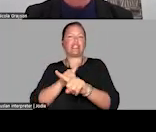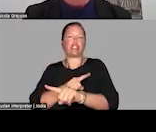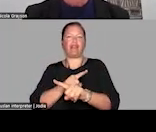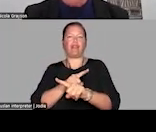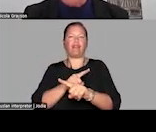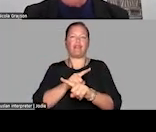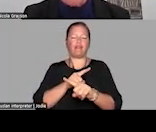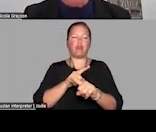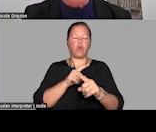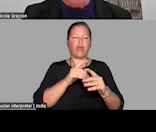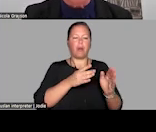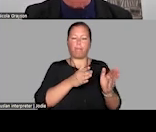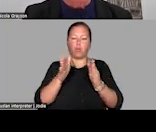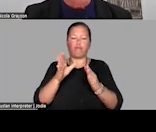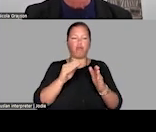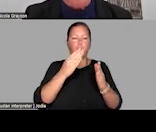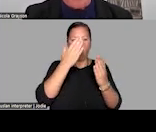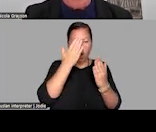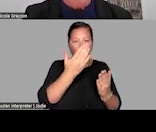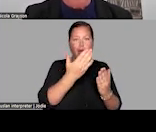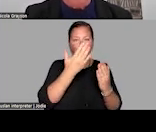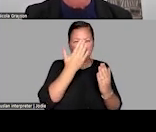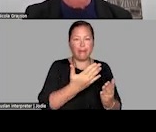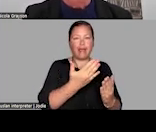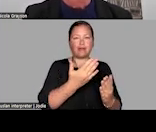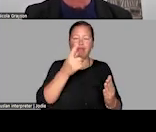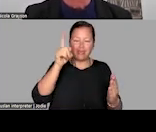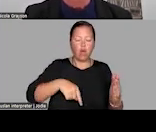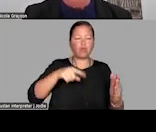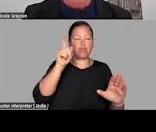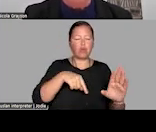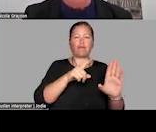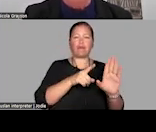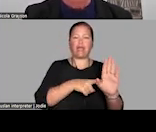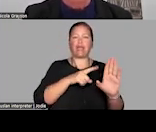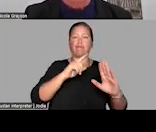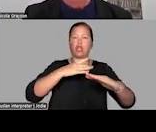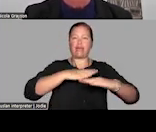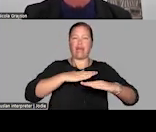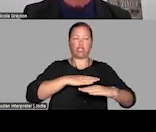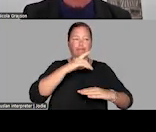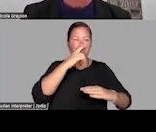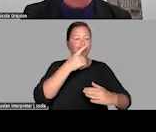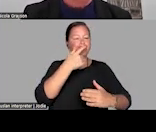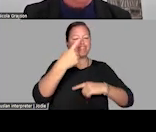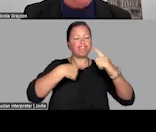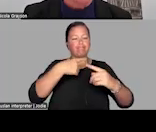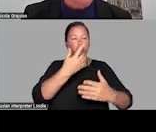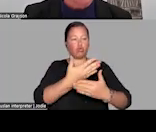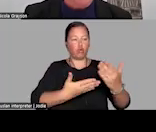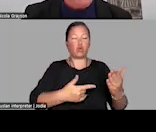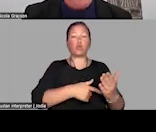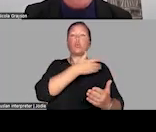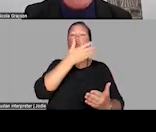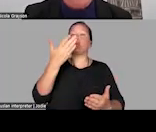moving from honouring and respecting thousands of years of First Nations human storytelling to the here and now of